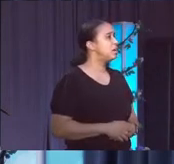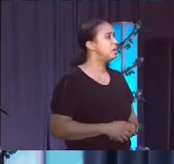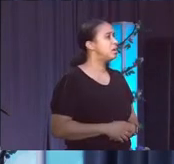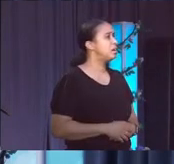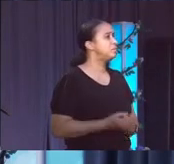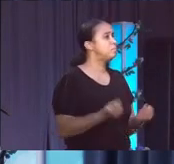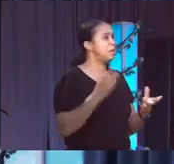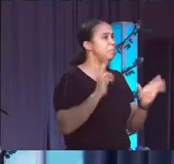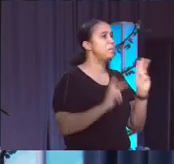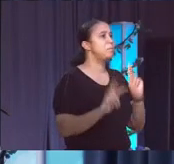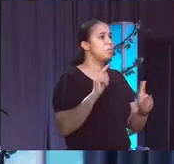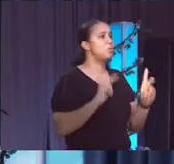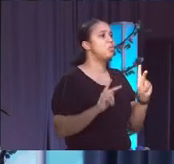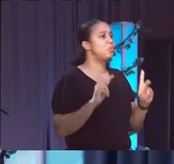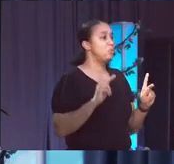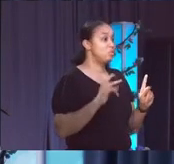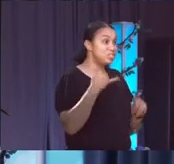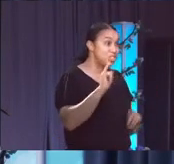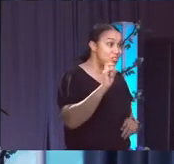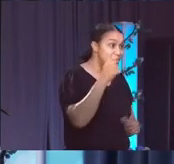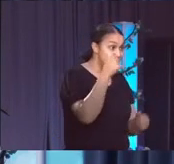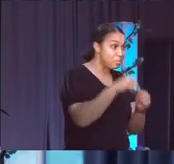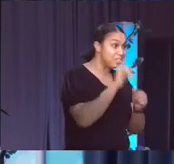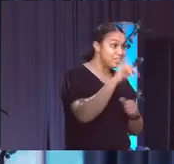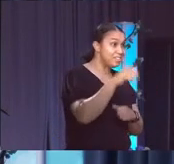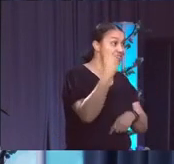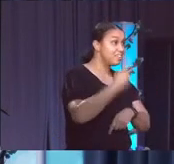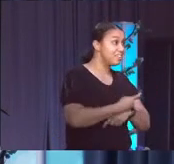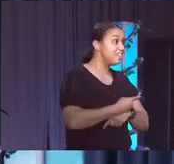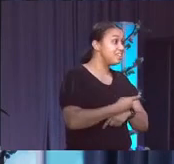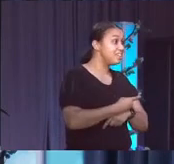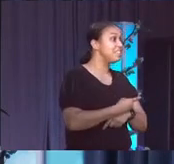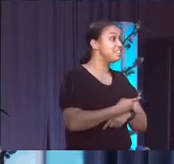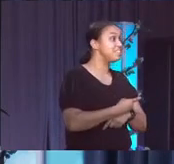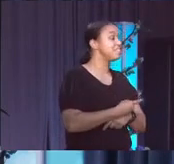That's a lot of y'all who still remember that day, don't you?